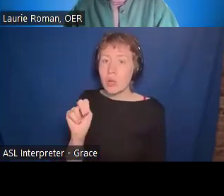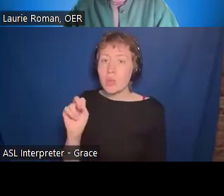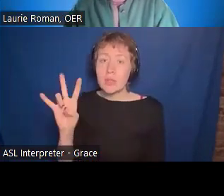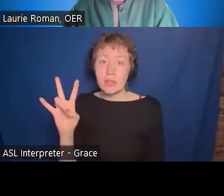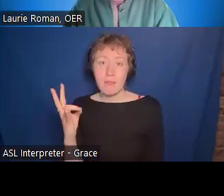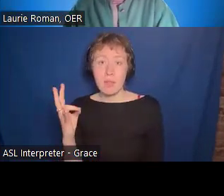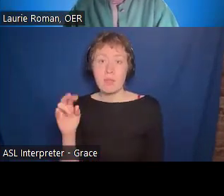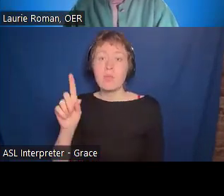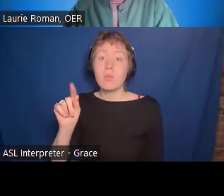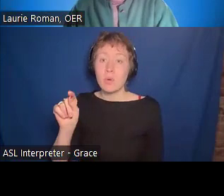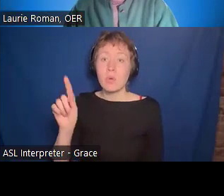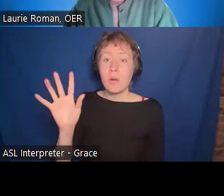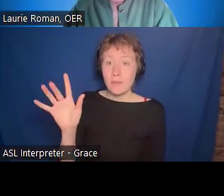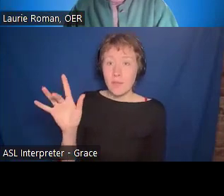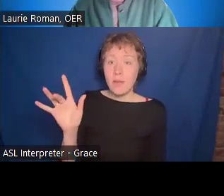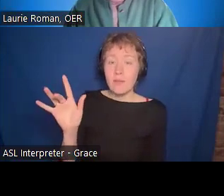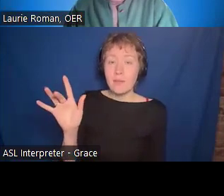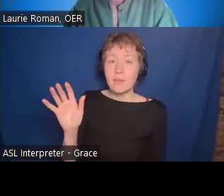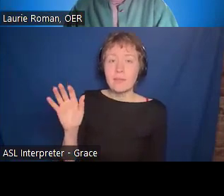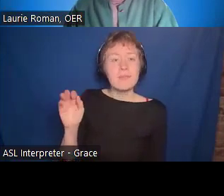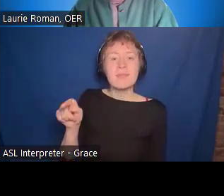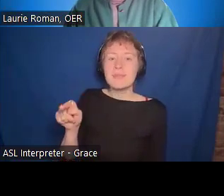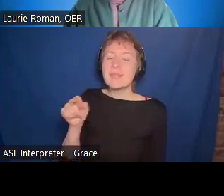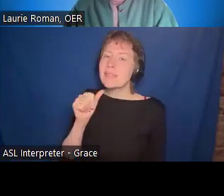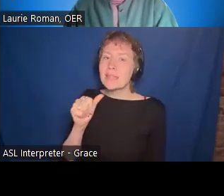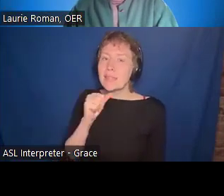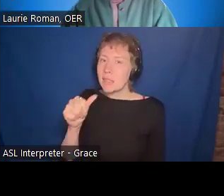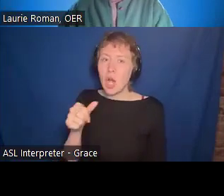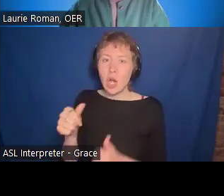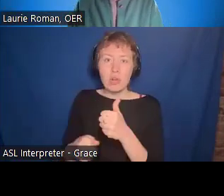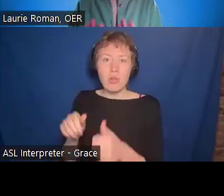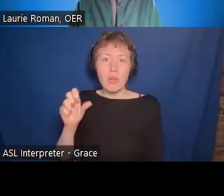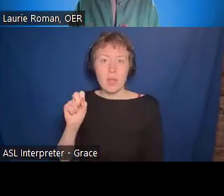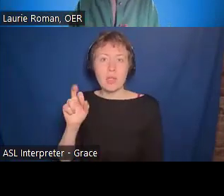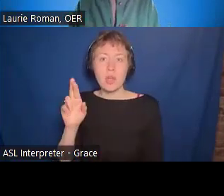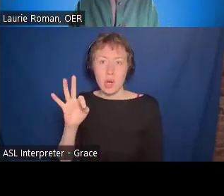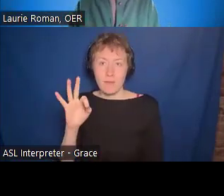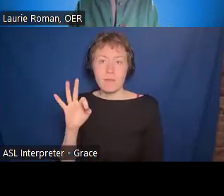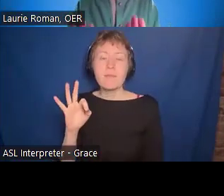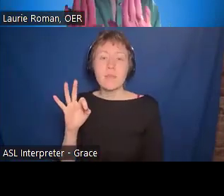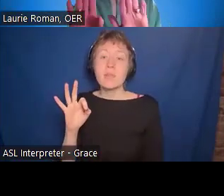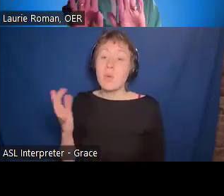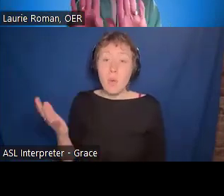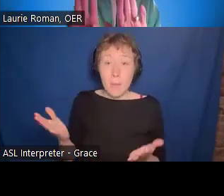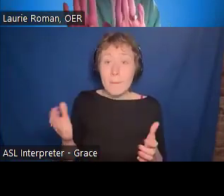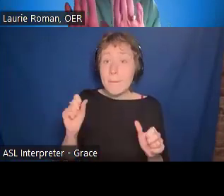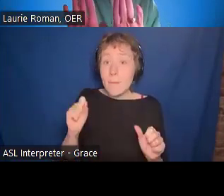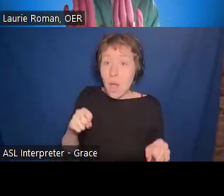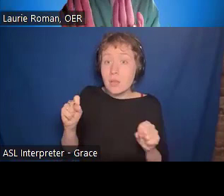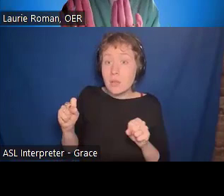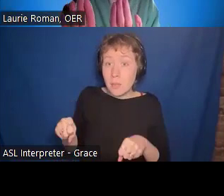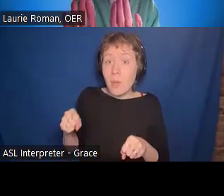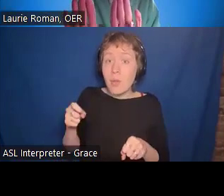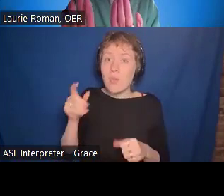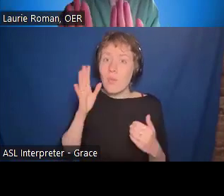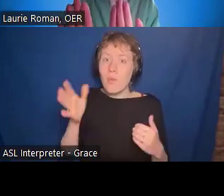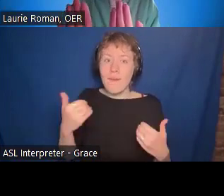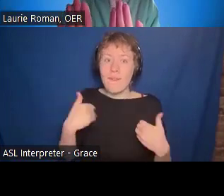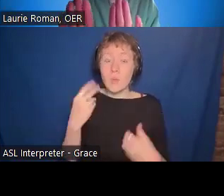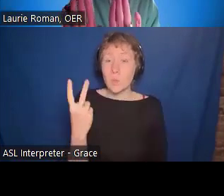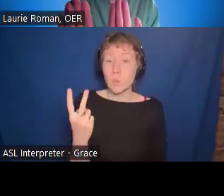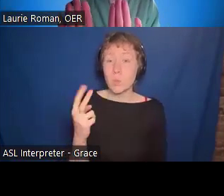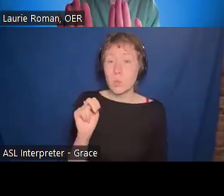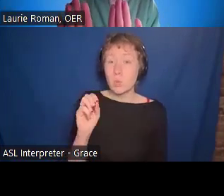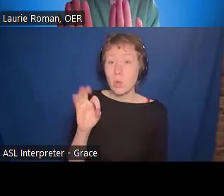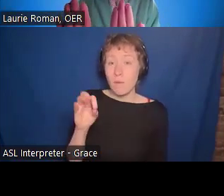2025, that does not fall under the SRF. And so there is very likelihood that you will have two NOFOs on the street